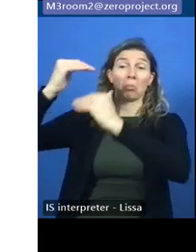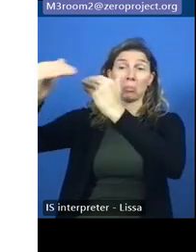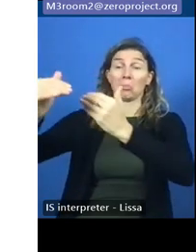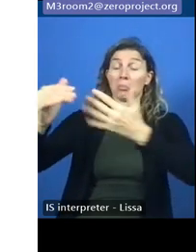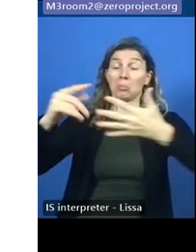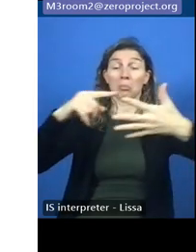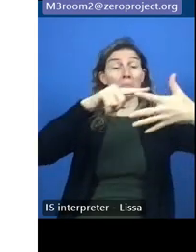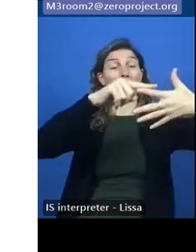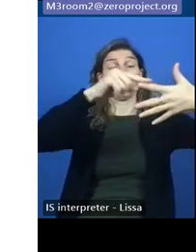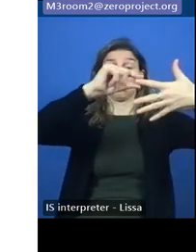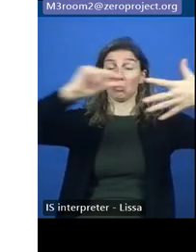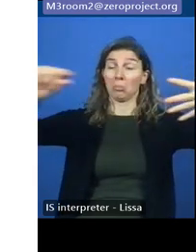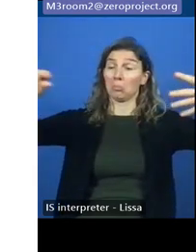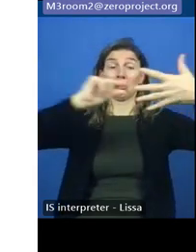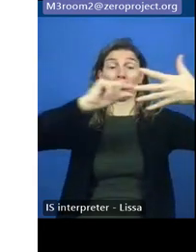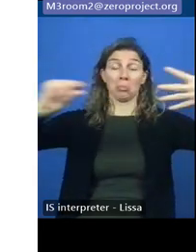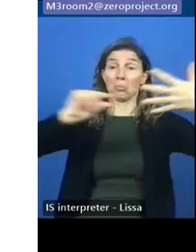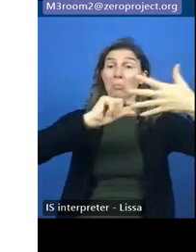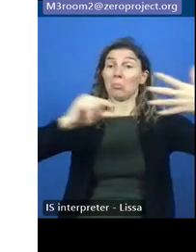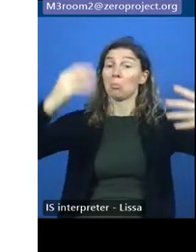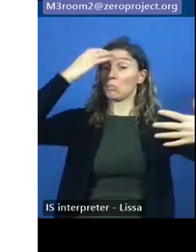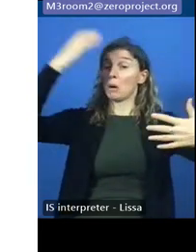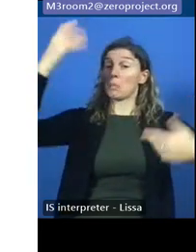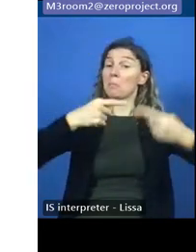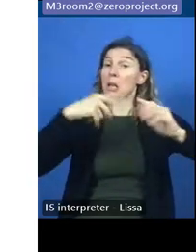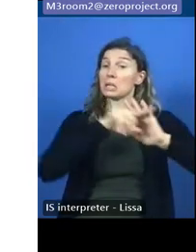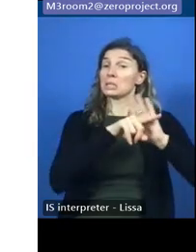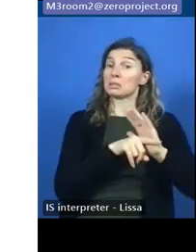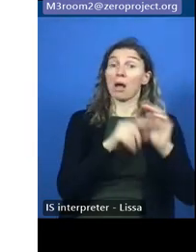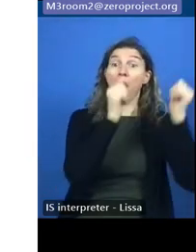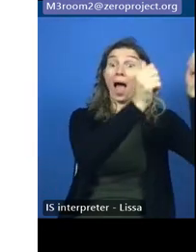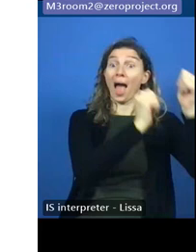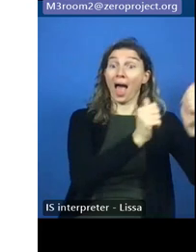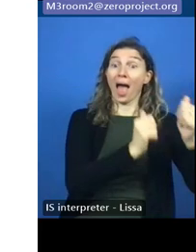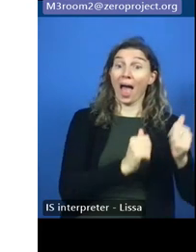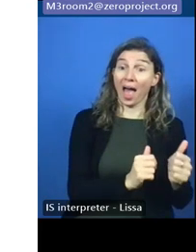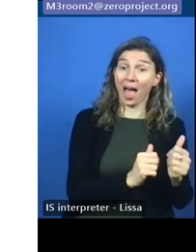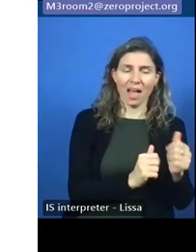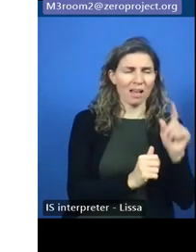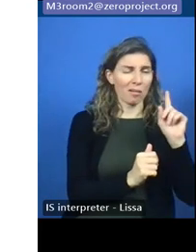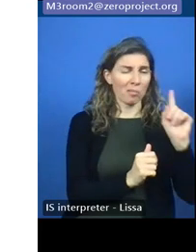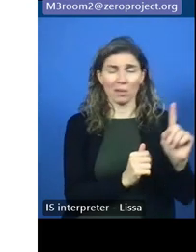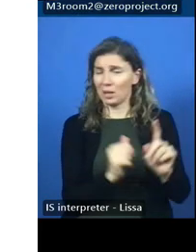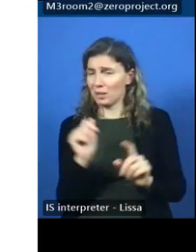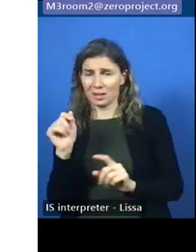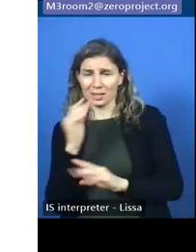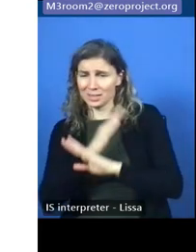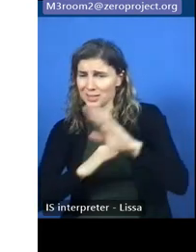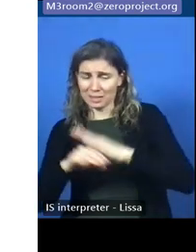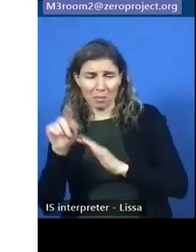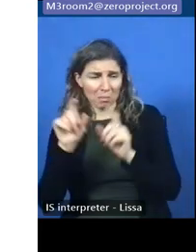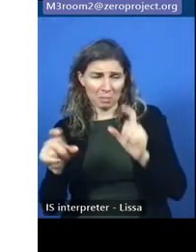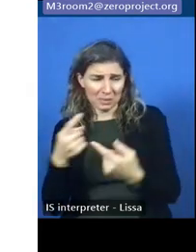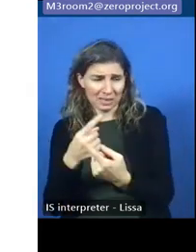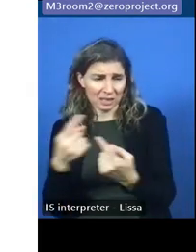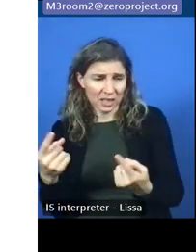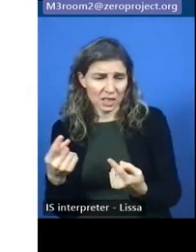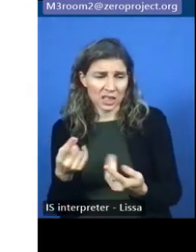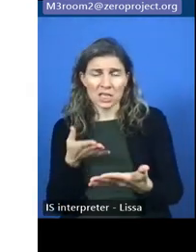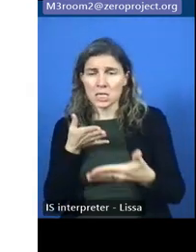public policy. But persons with disabilities themselves in the room are frustrated. They point out what